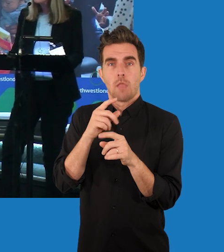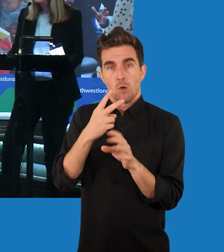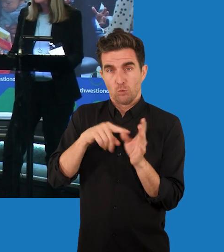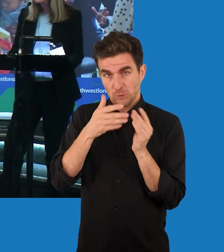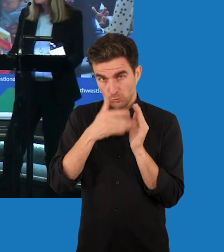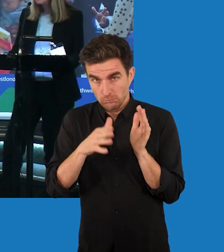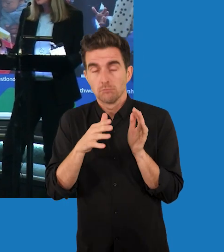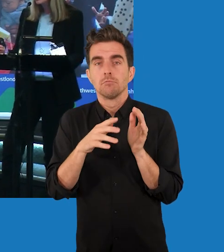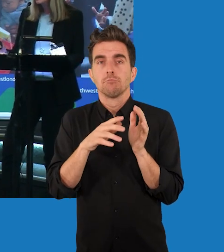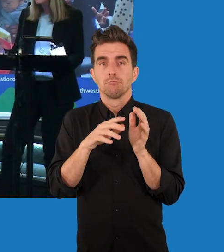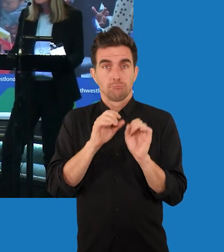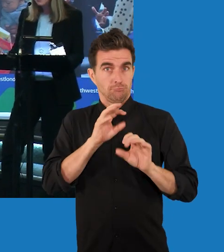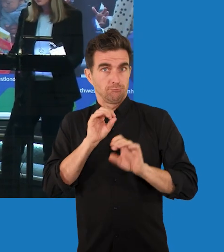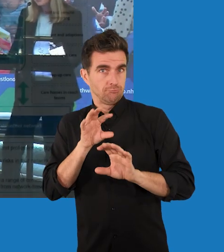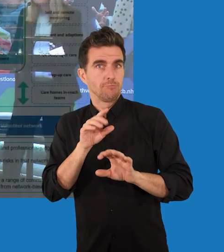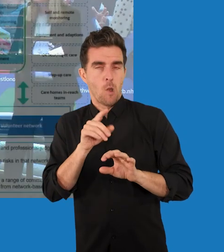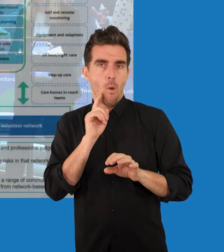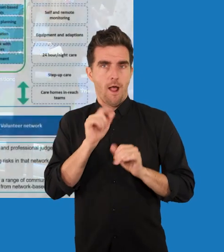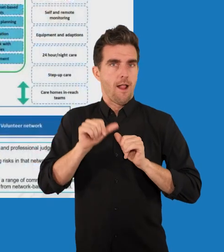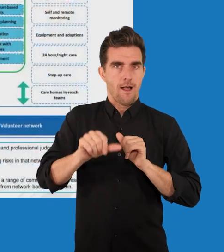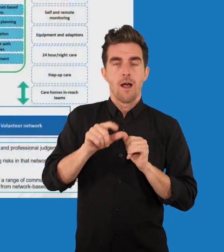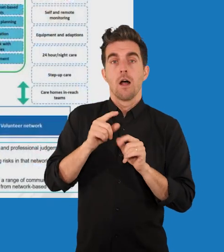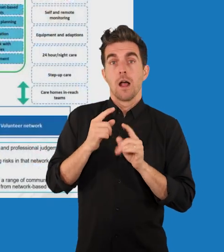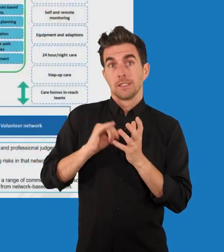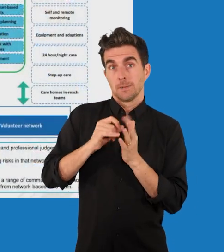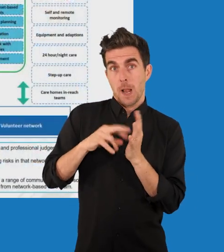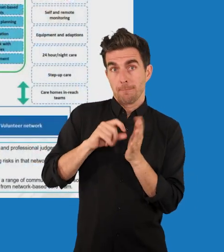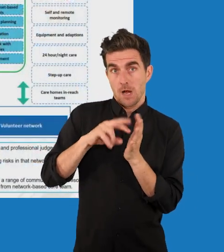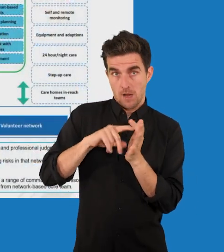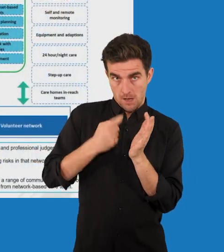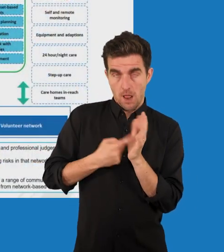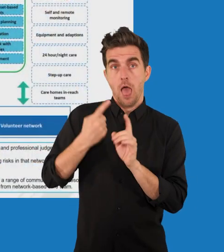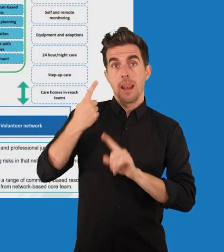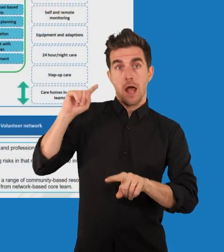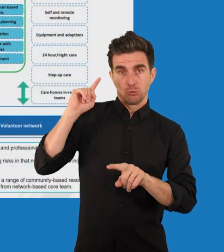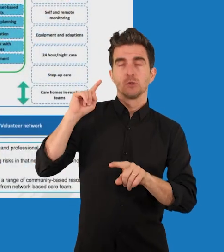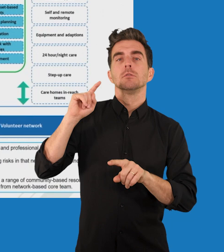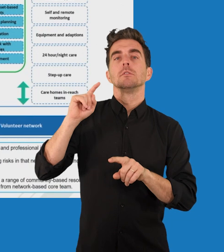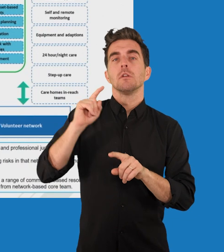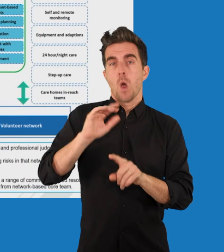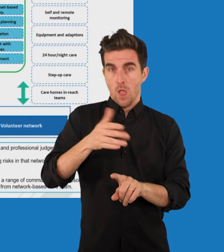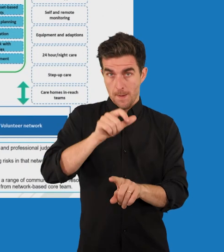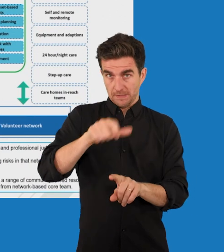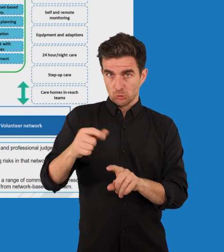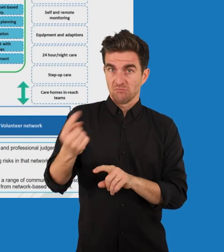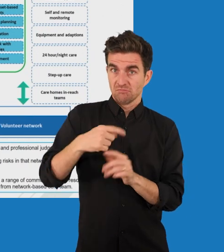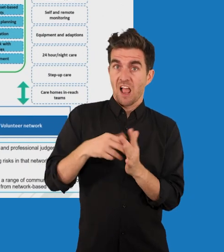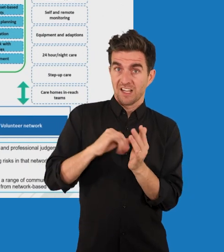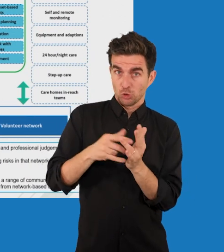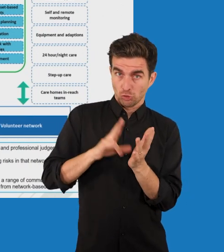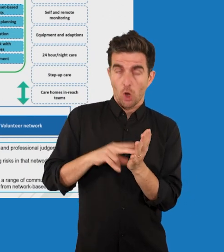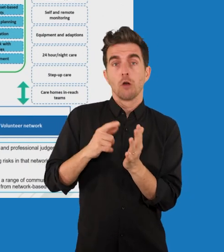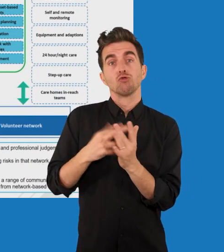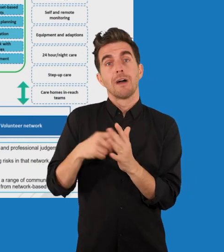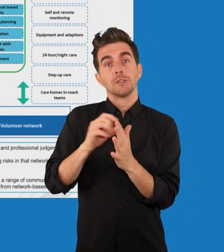2-year proof of concept, and I'll show you some of the outcomes, we then have rolled that out since September last year across all the PCNs